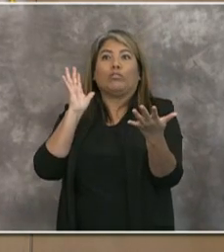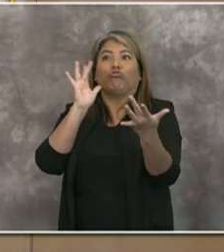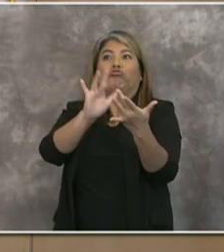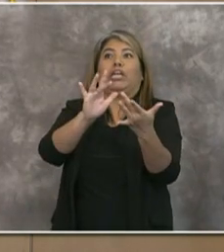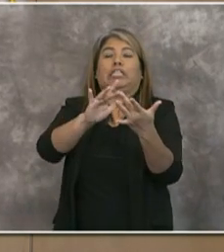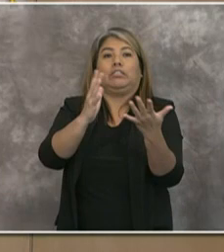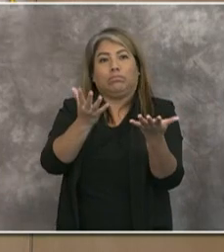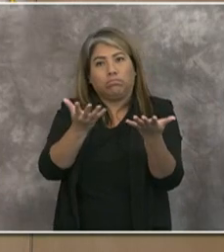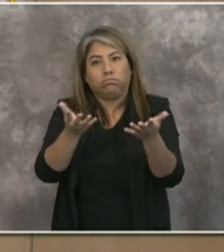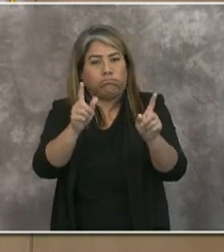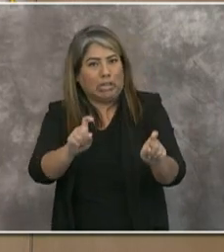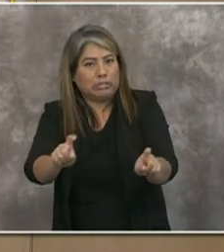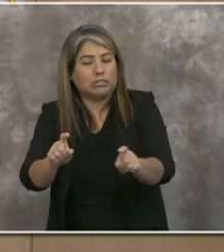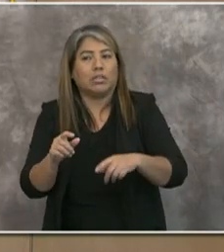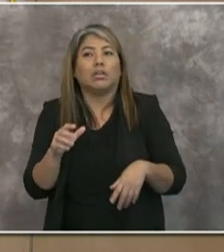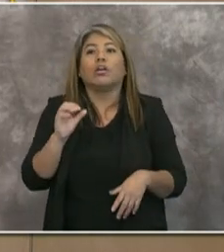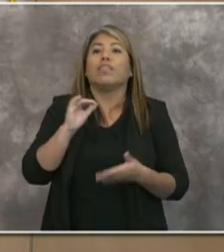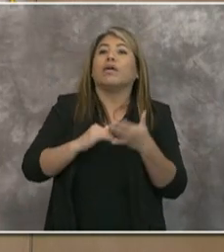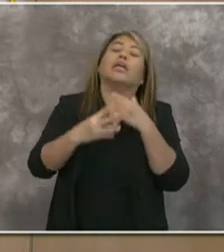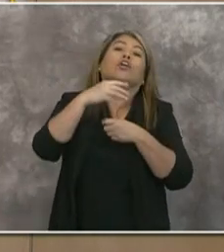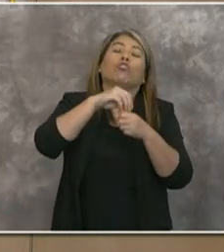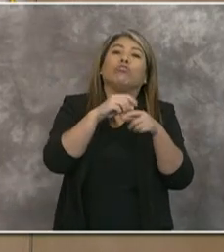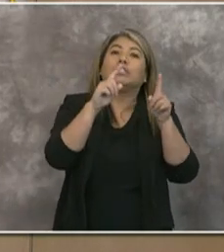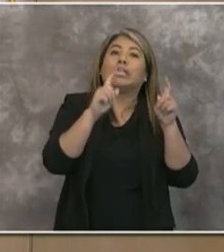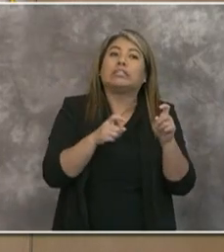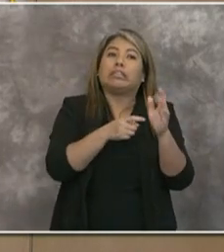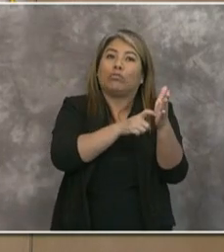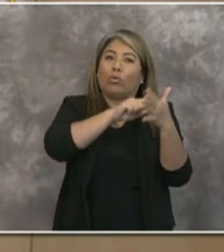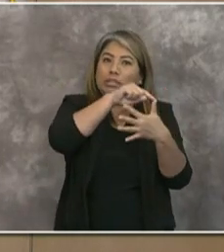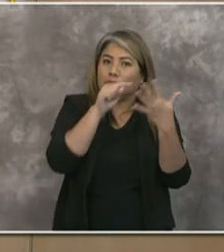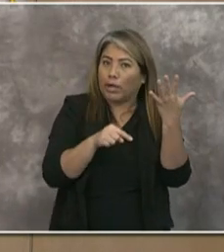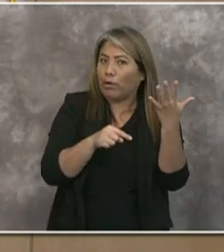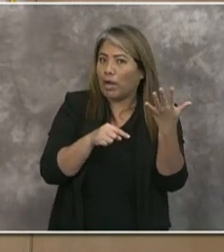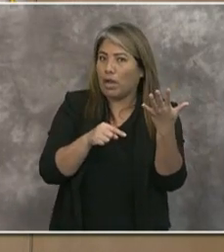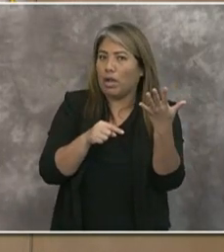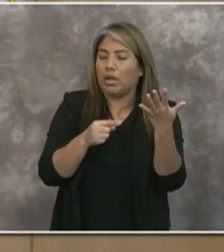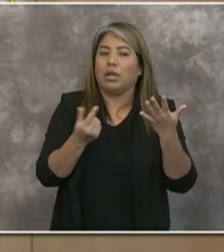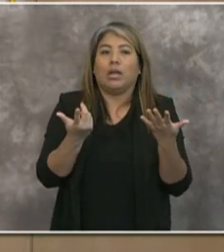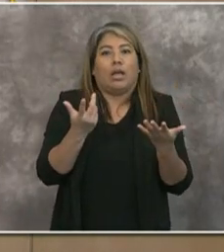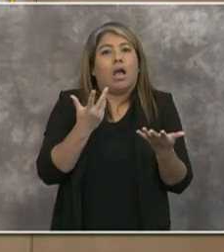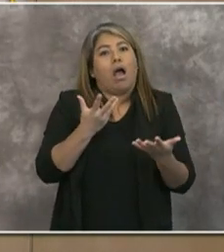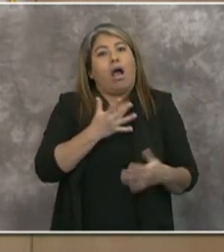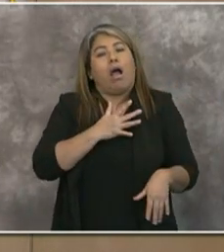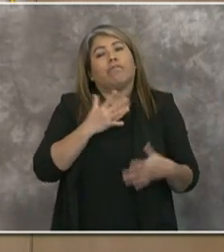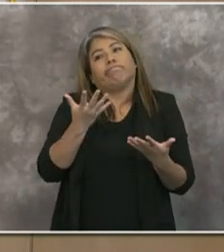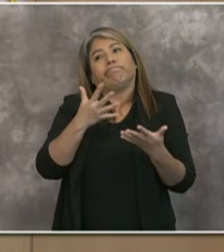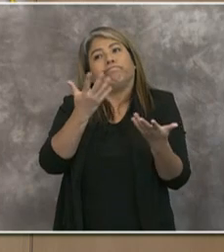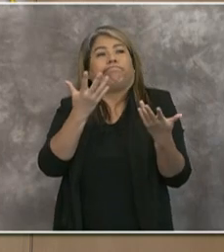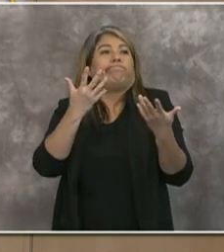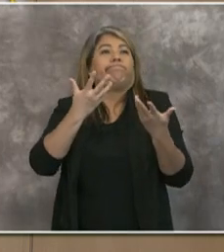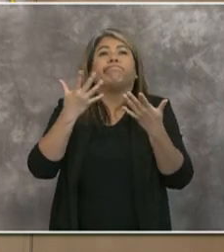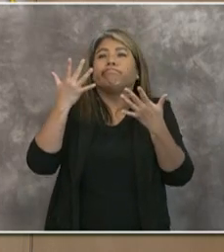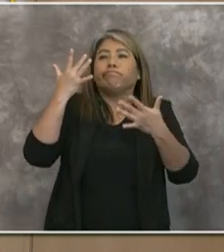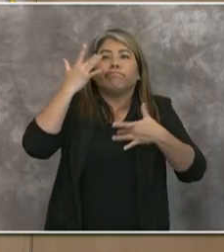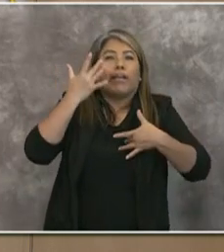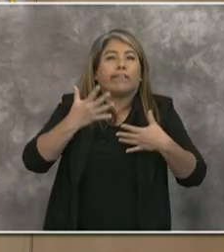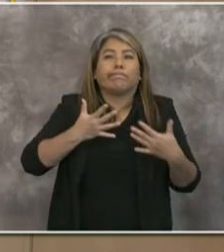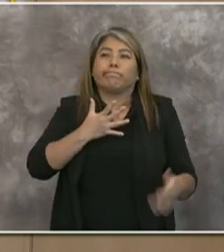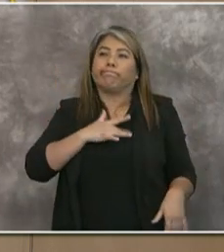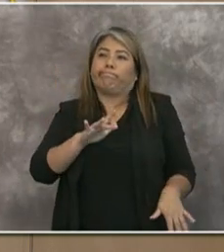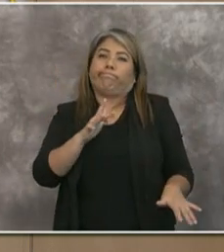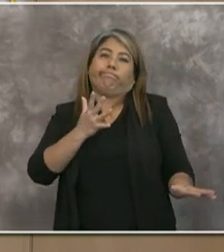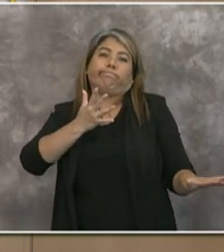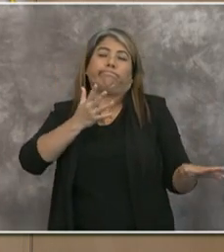includes, in our testing criteria, vulnerable populations, the elderly, which would be